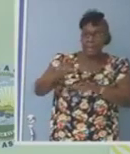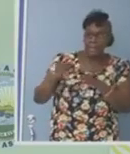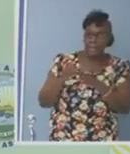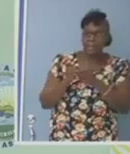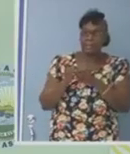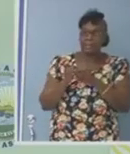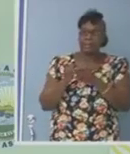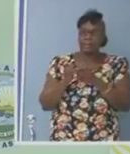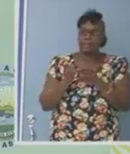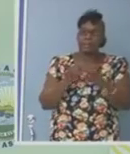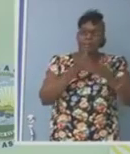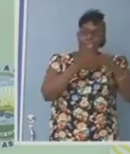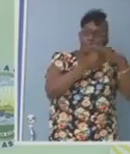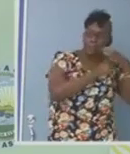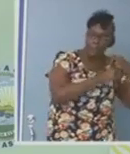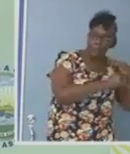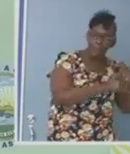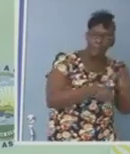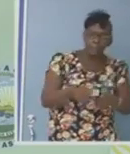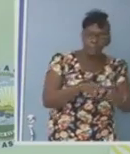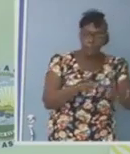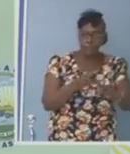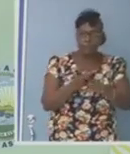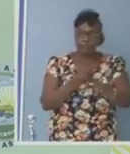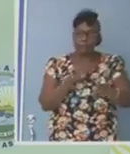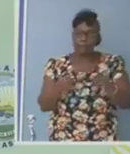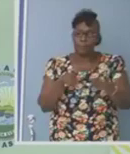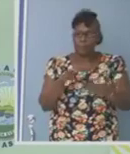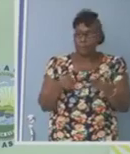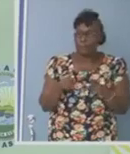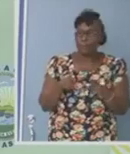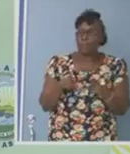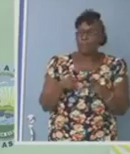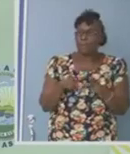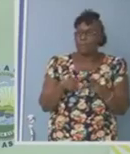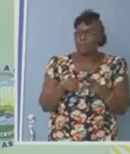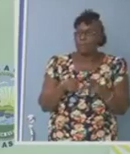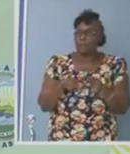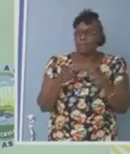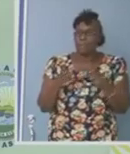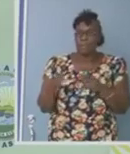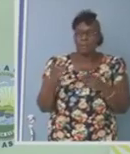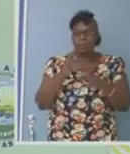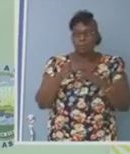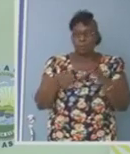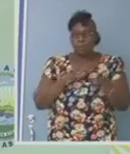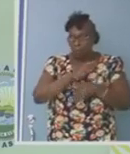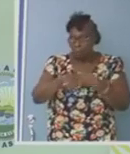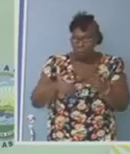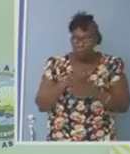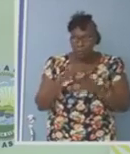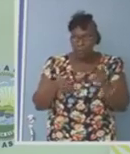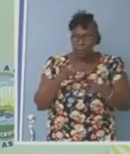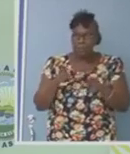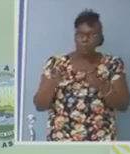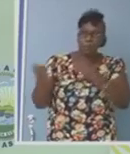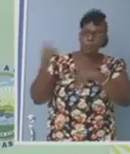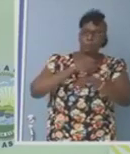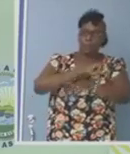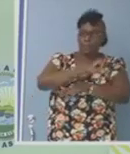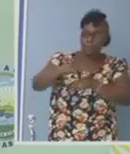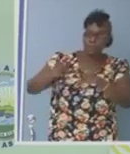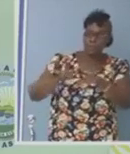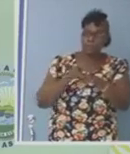of such cases. We have commenced thermal screening of passengers on international flights to